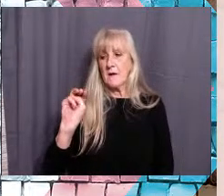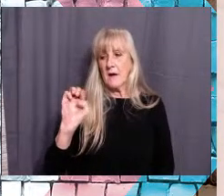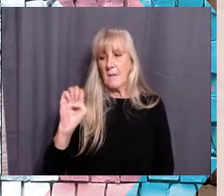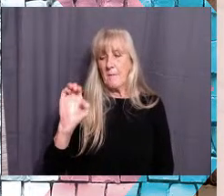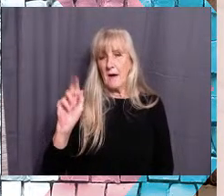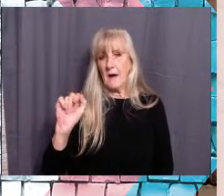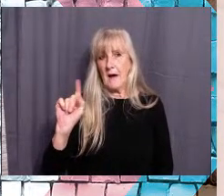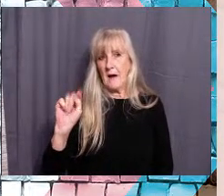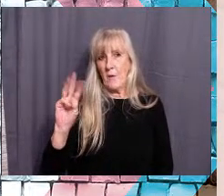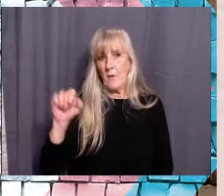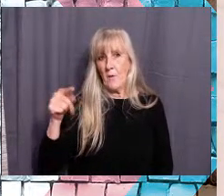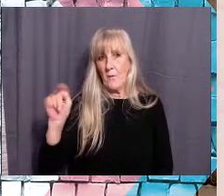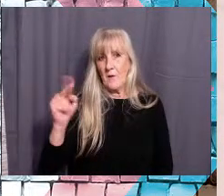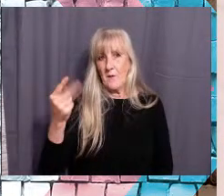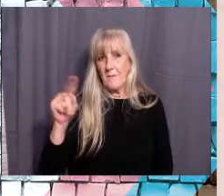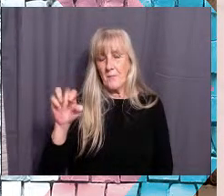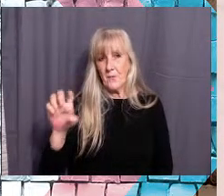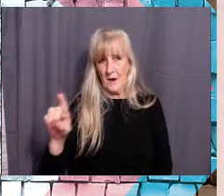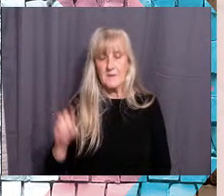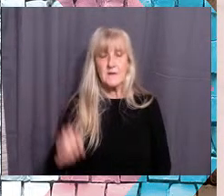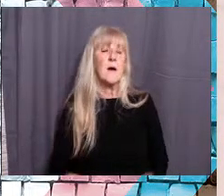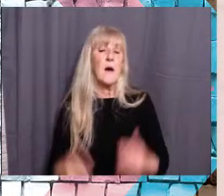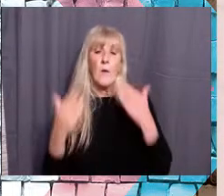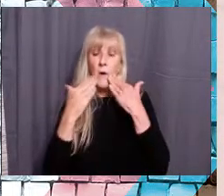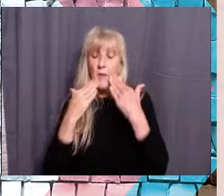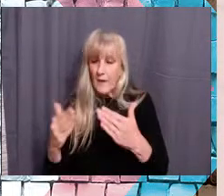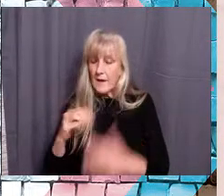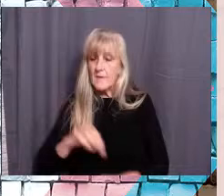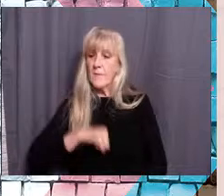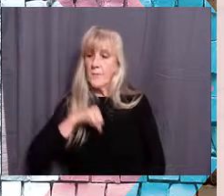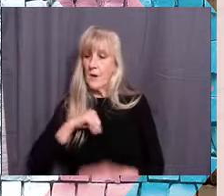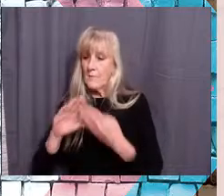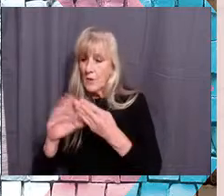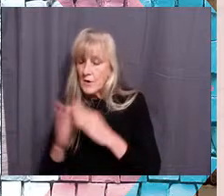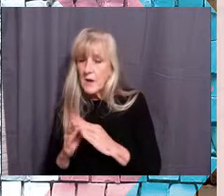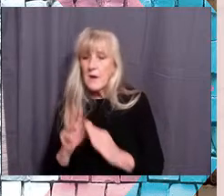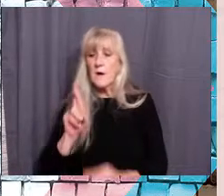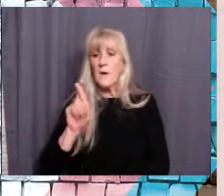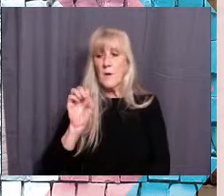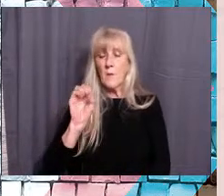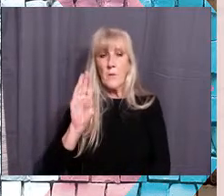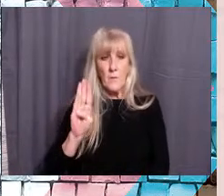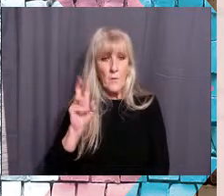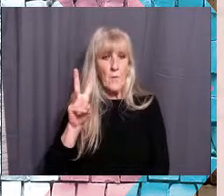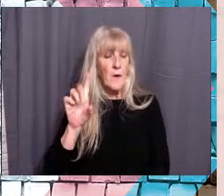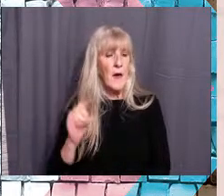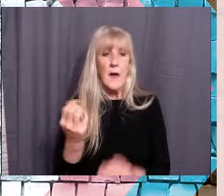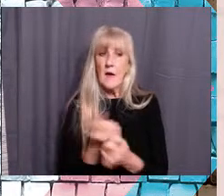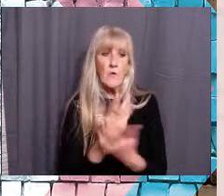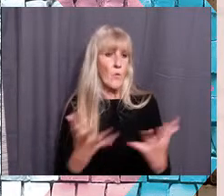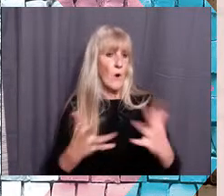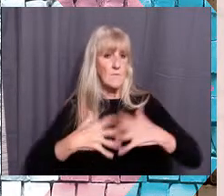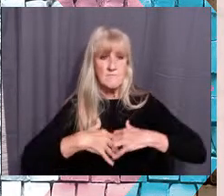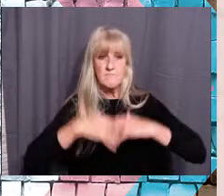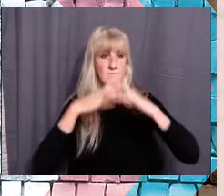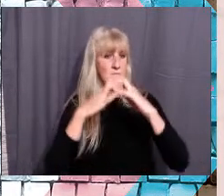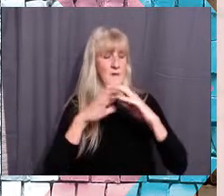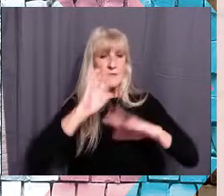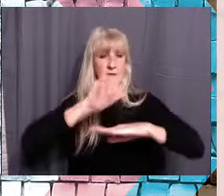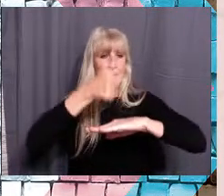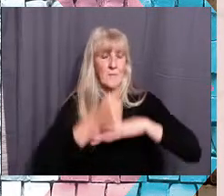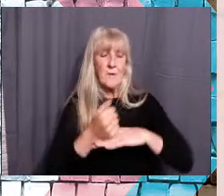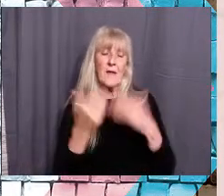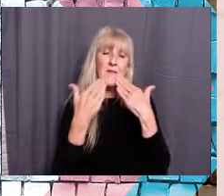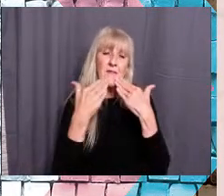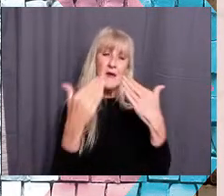www.comeoutwithpride.com. I want to thank the Pride Committee. I want to thank Rob Ward, Jeff, everyone for putting this together. Thank you for allowing me to host